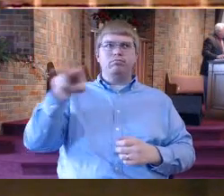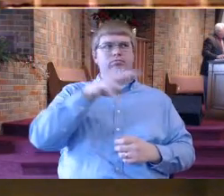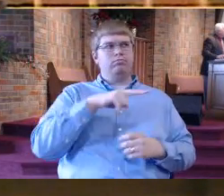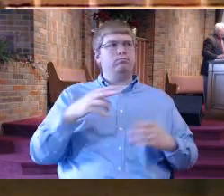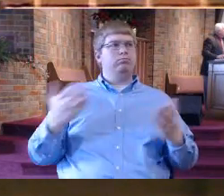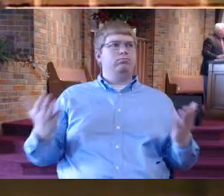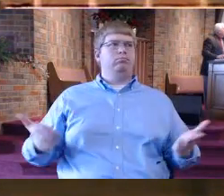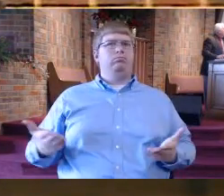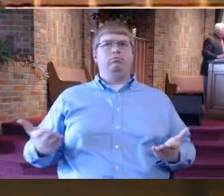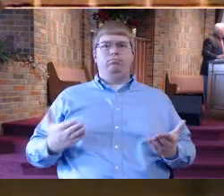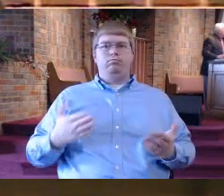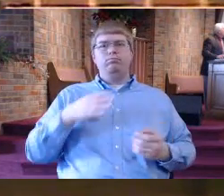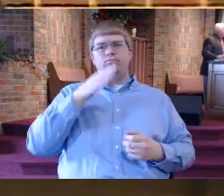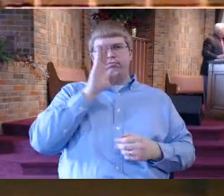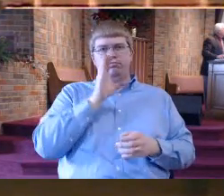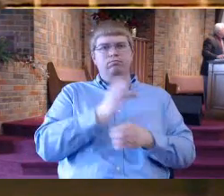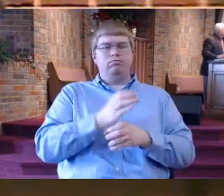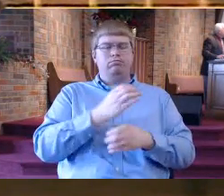God created.